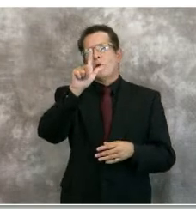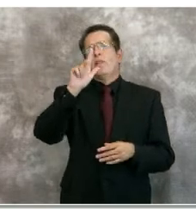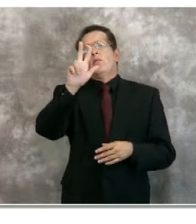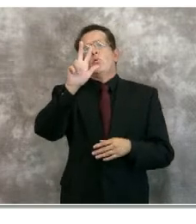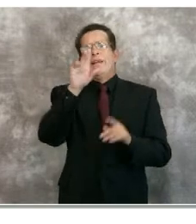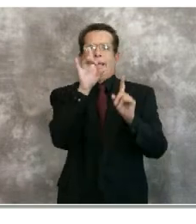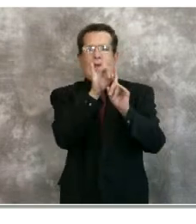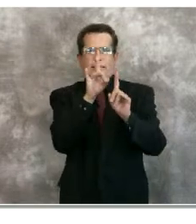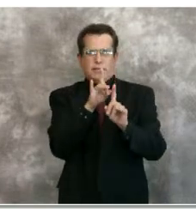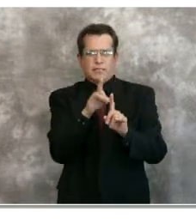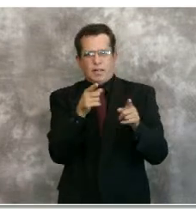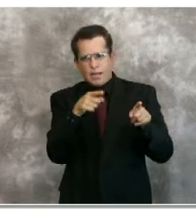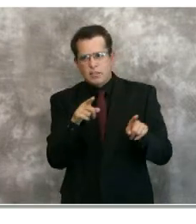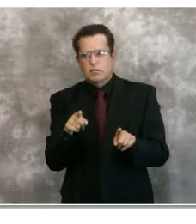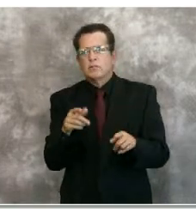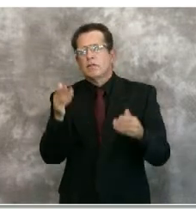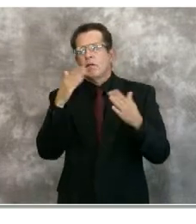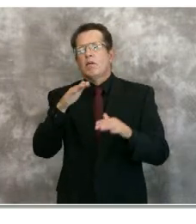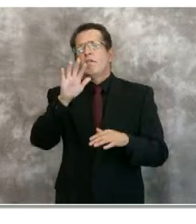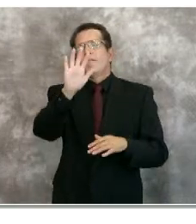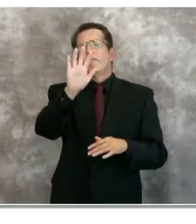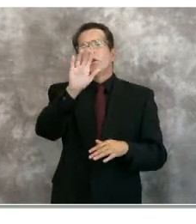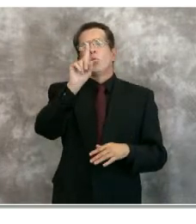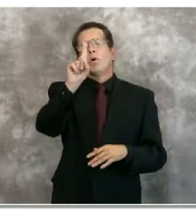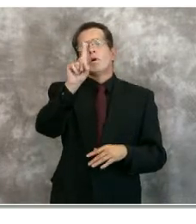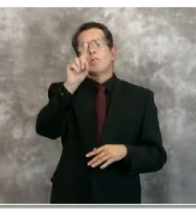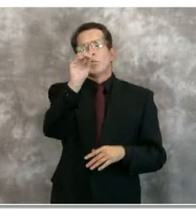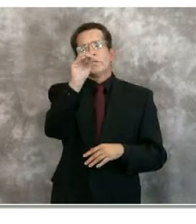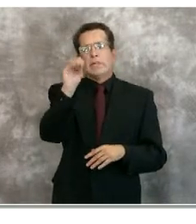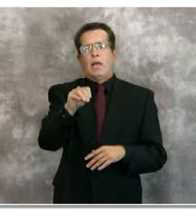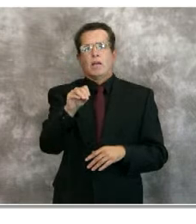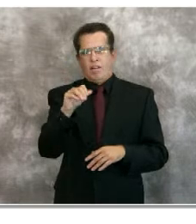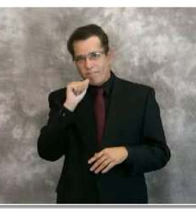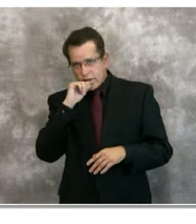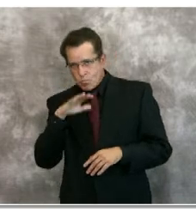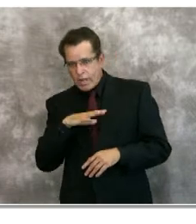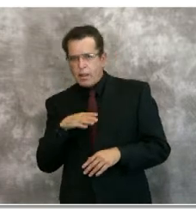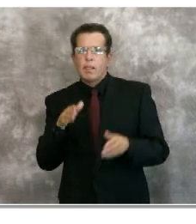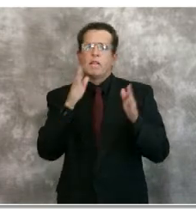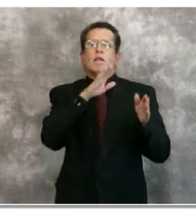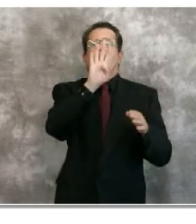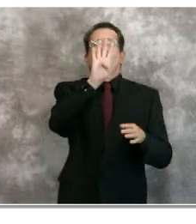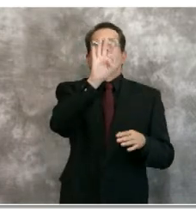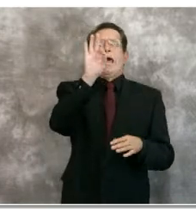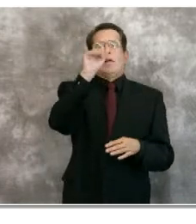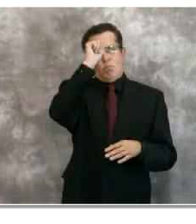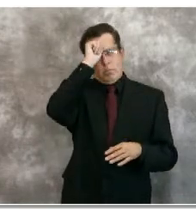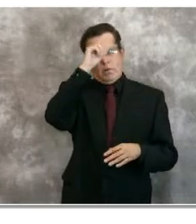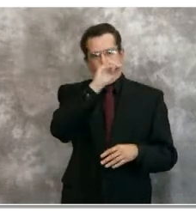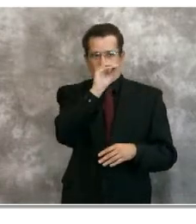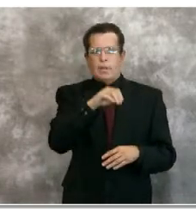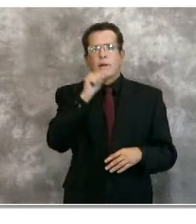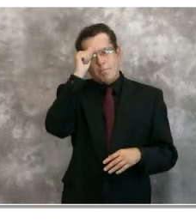16,123 cases. 51% of our total number of cases were female, 49% are male.